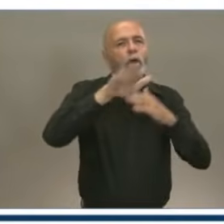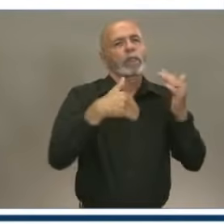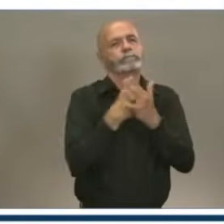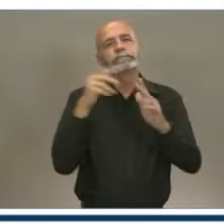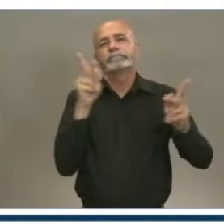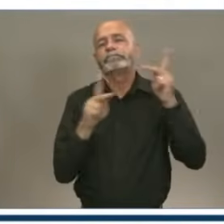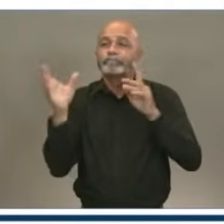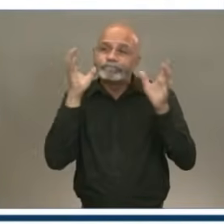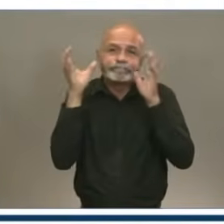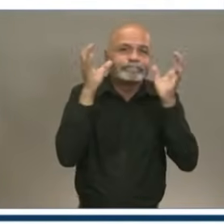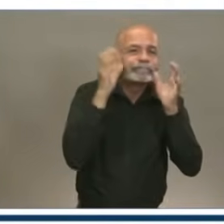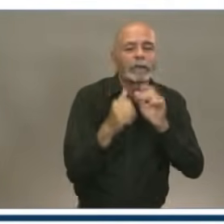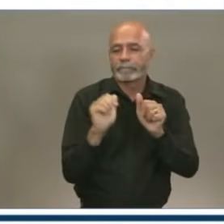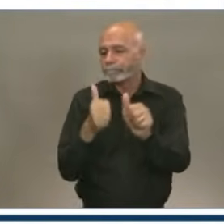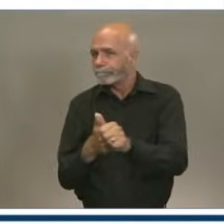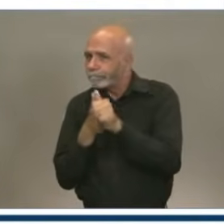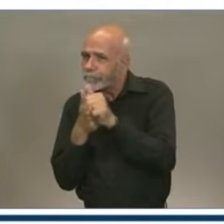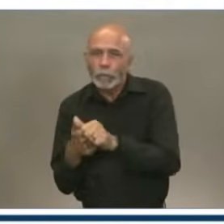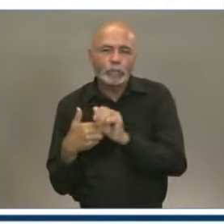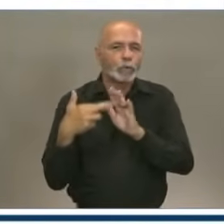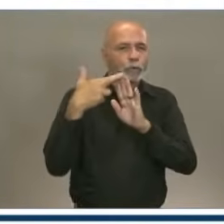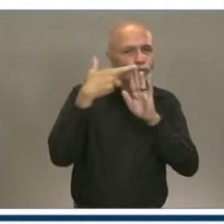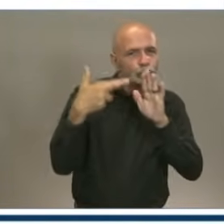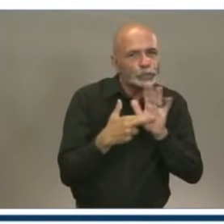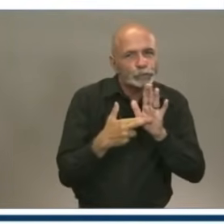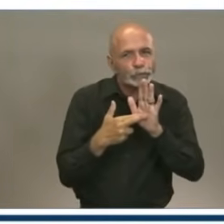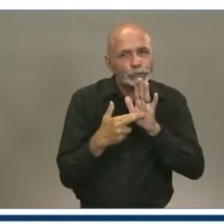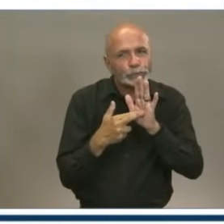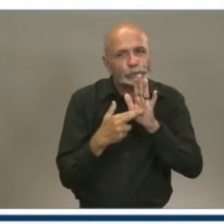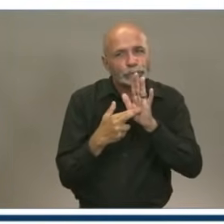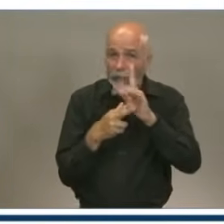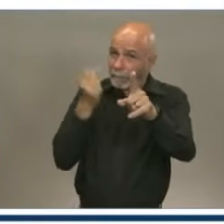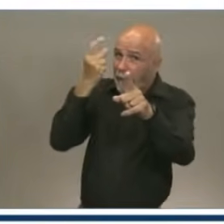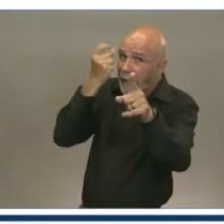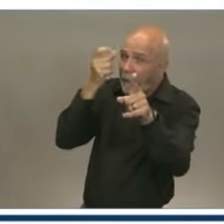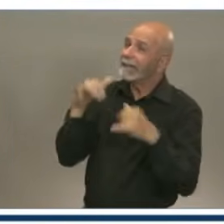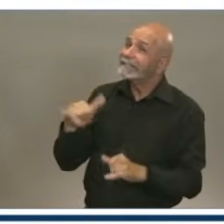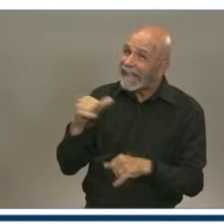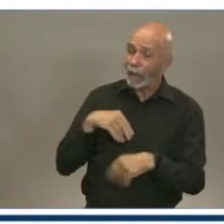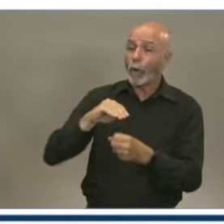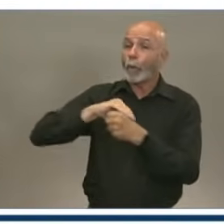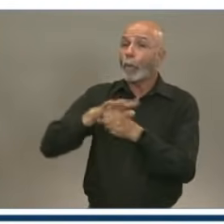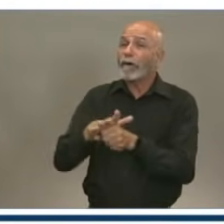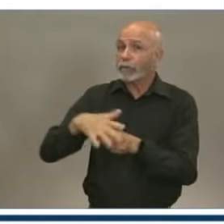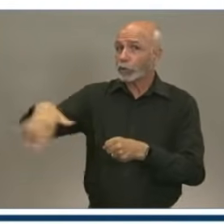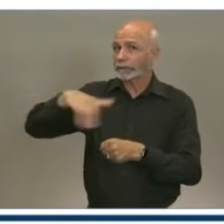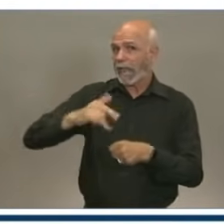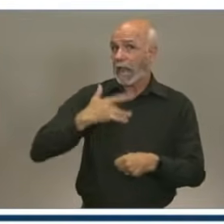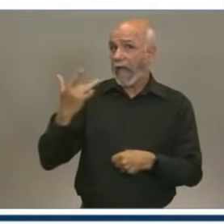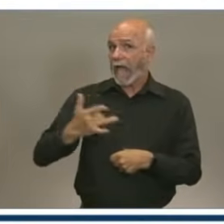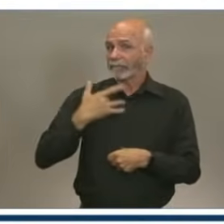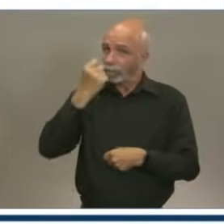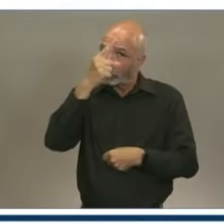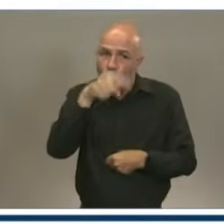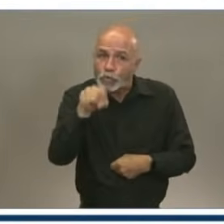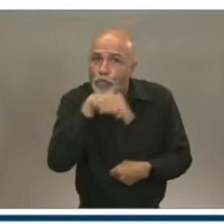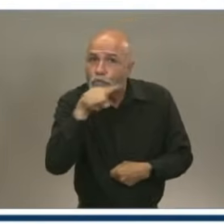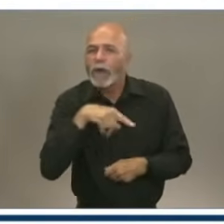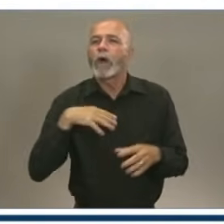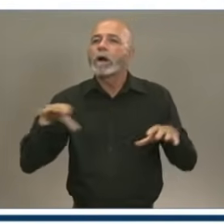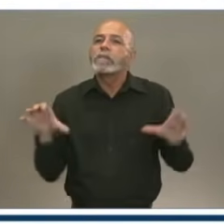following restrictions. We are not clear of COVID, but because of your hard work, we can relax the rules. Now over to Dr.